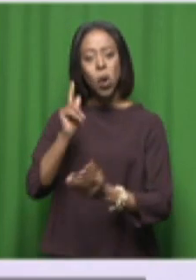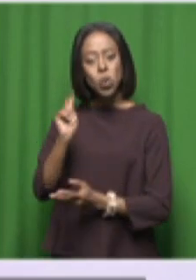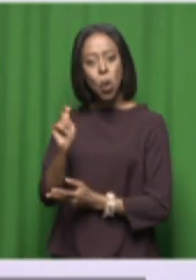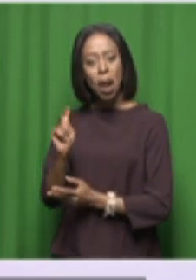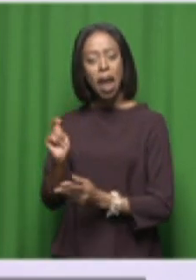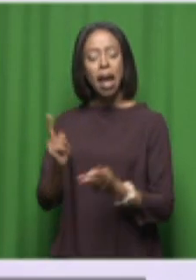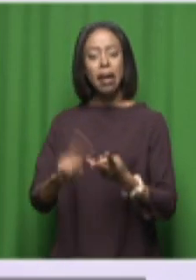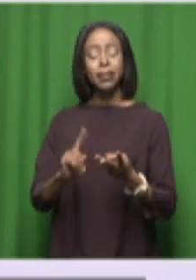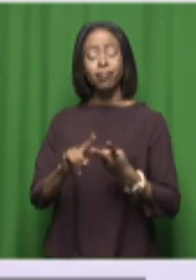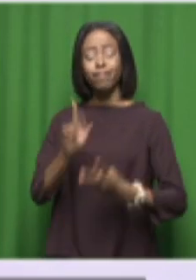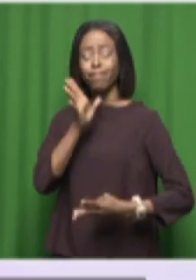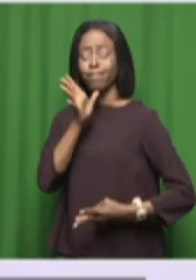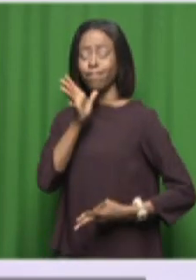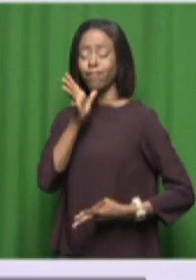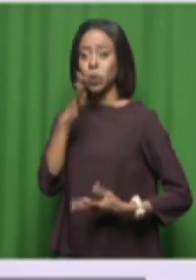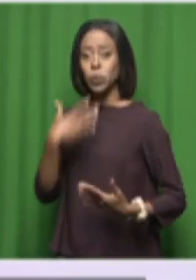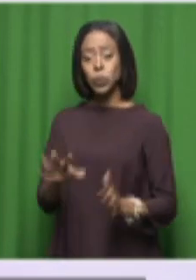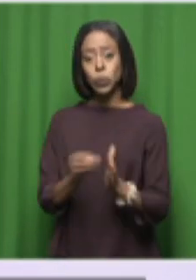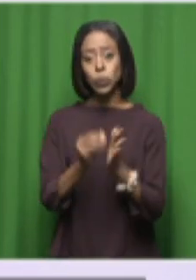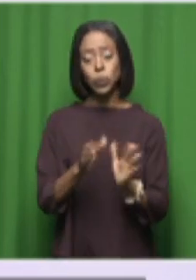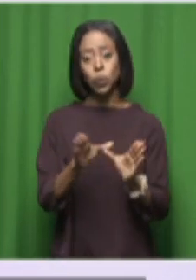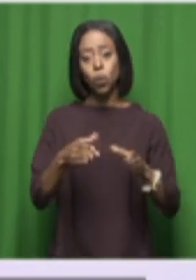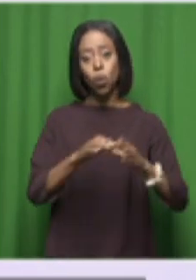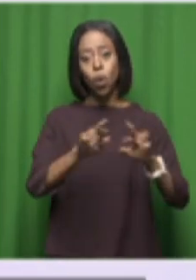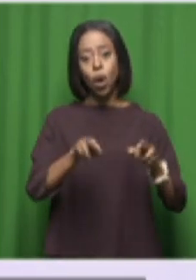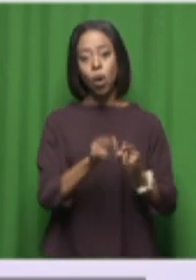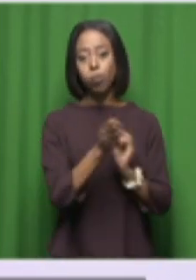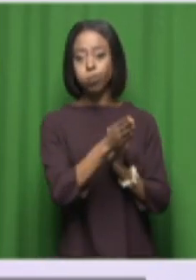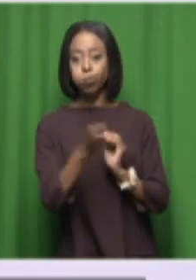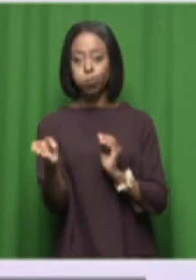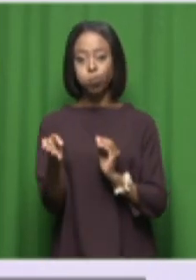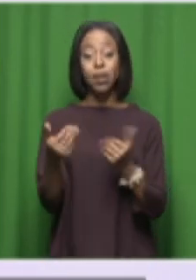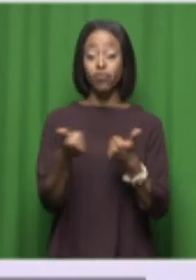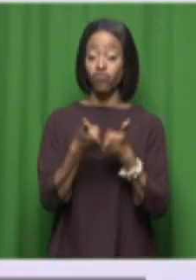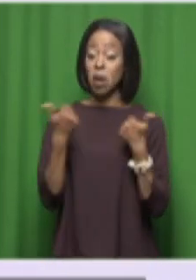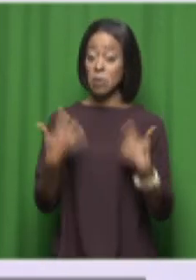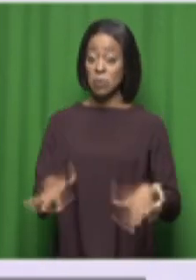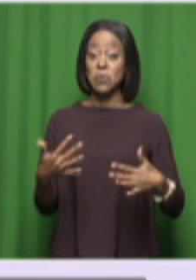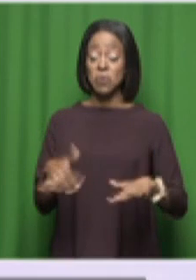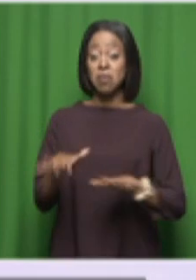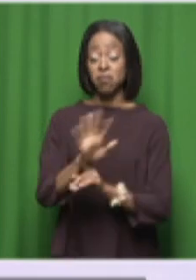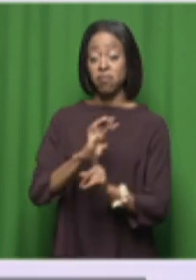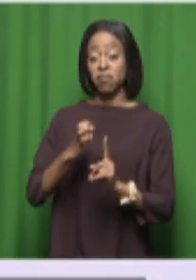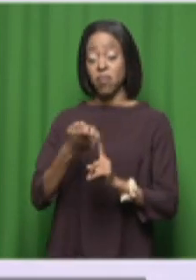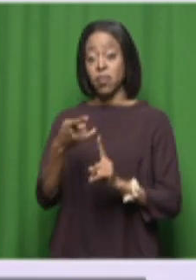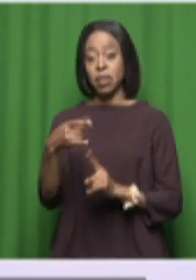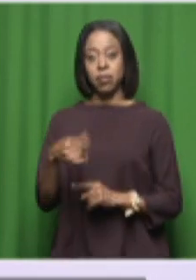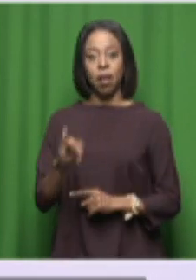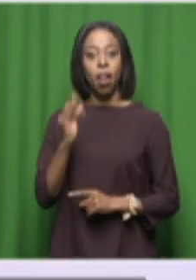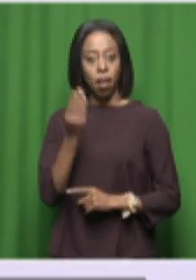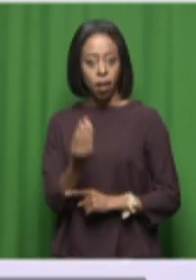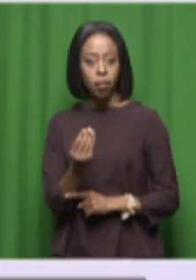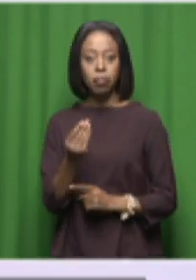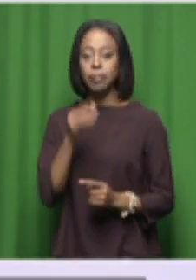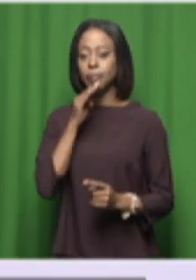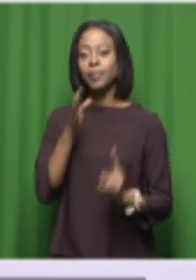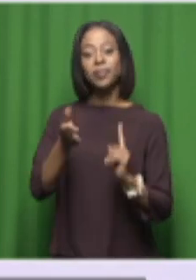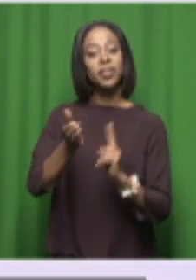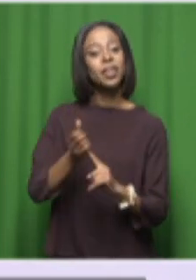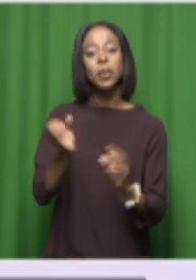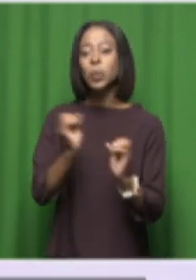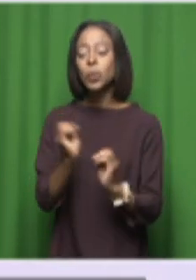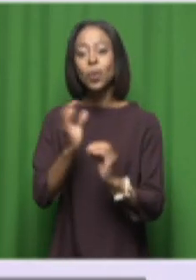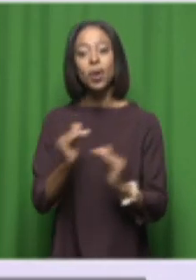and overcrowded classrooms at many of our schools, are some of the difficult conditions still hindering achievement of